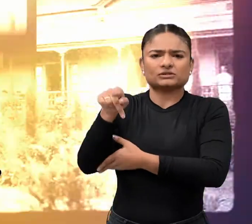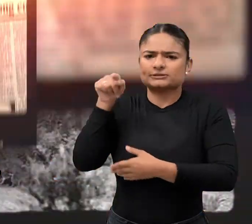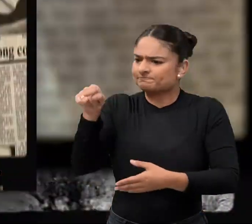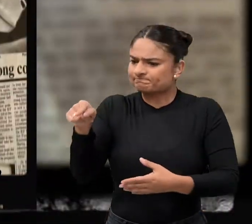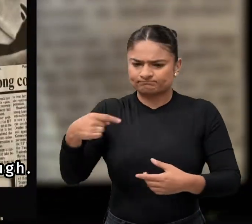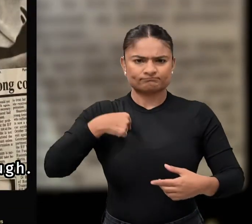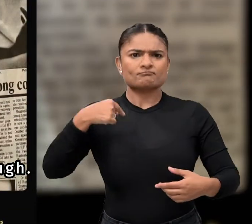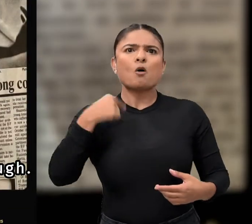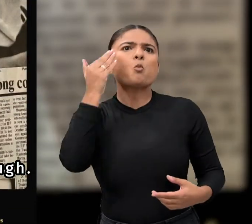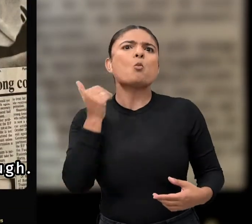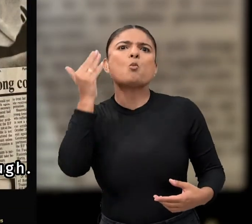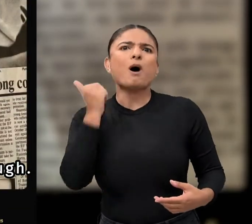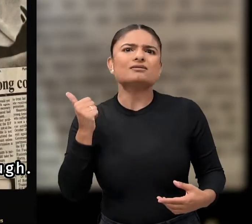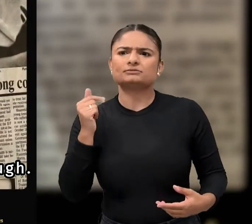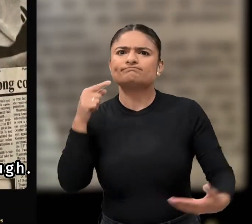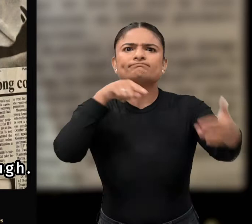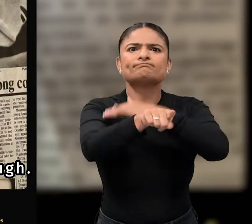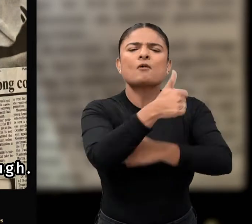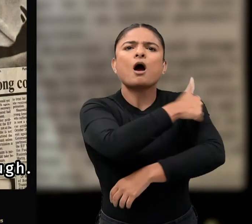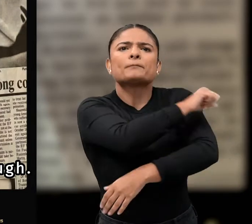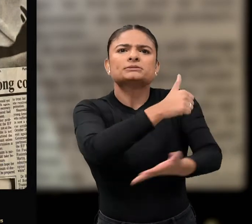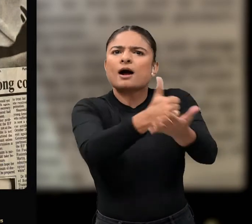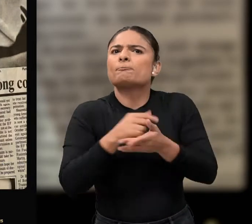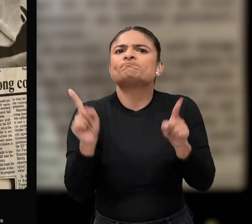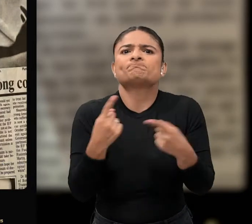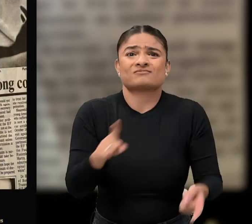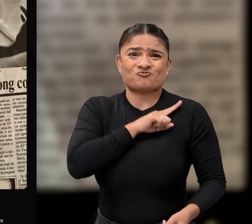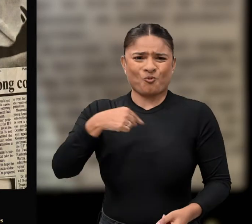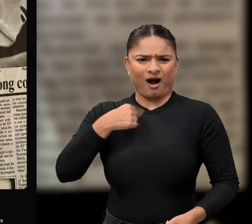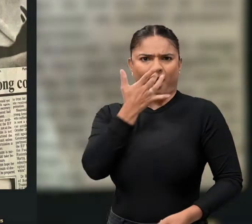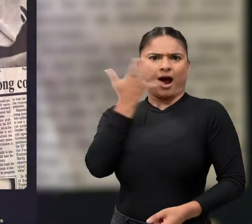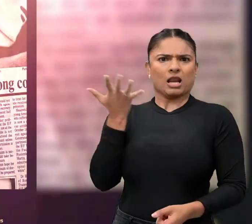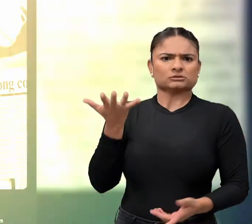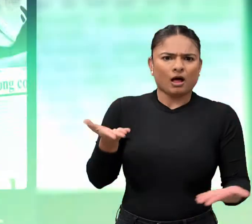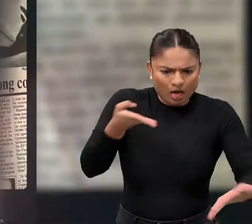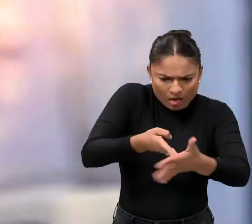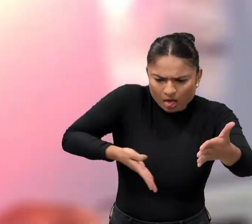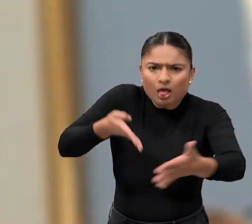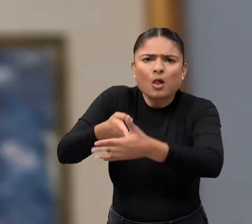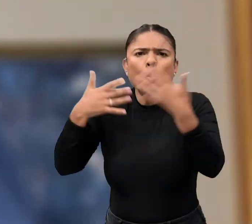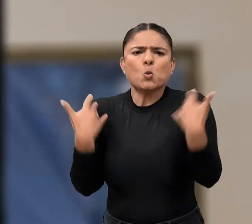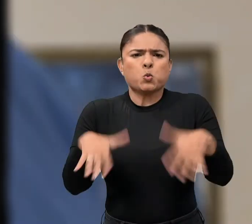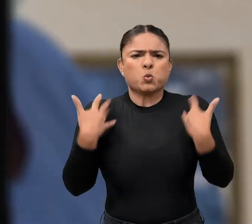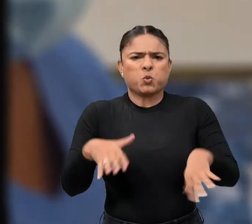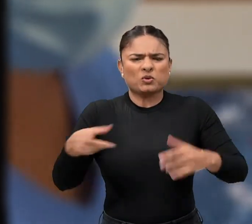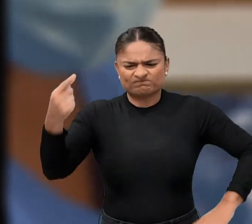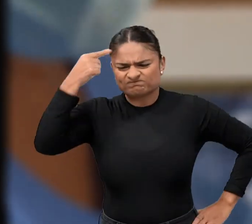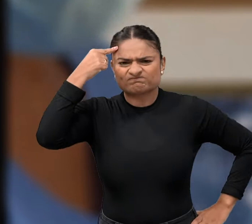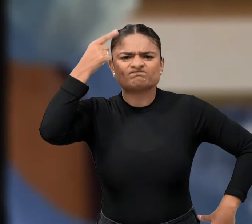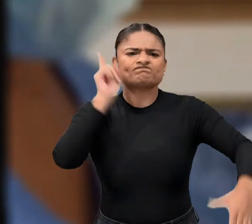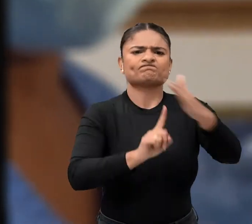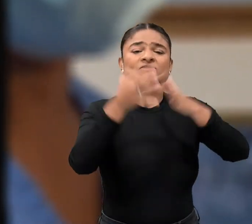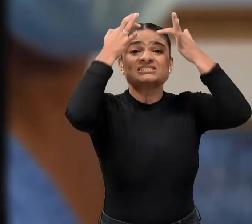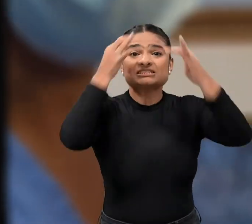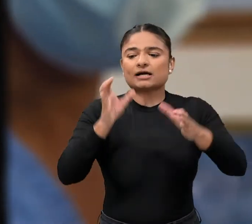Verwoerd Hospital, as she was not regarded as white enough. She fought the system and won, being admitted across the